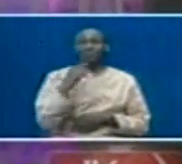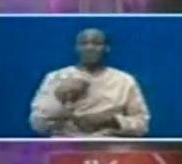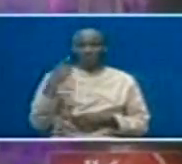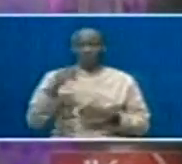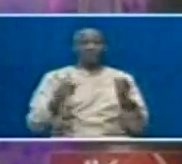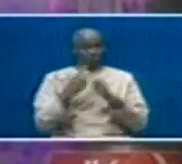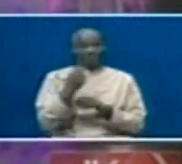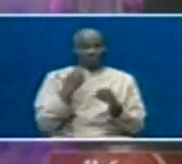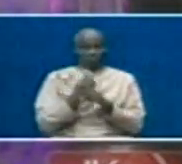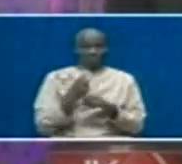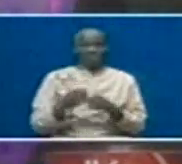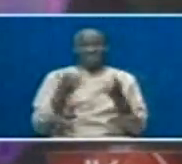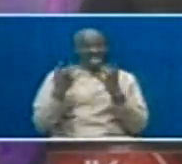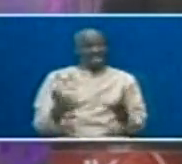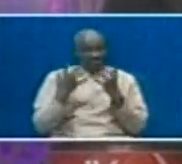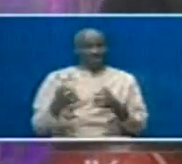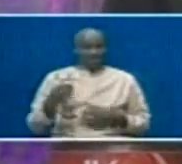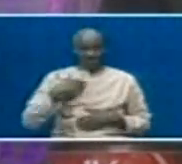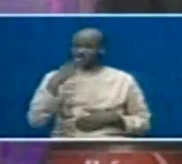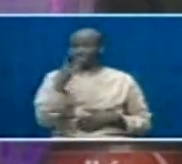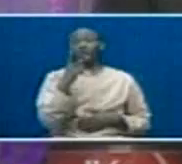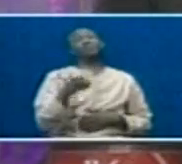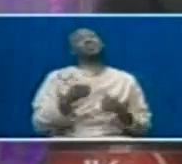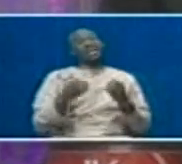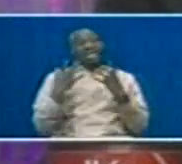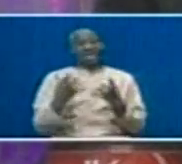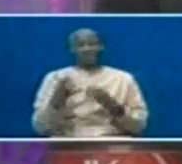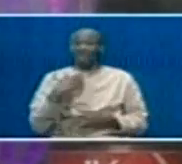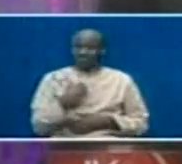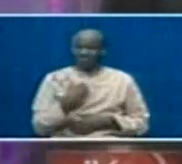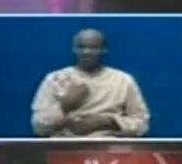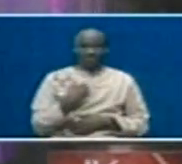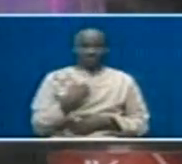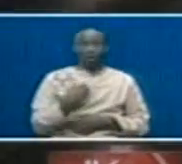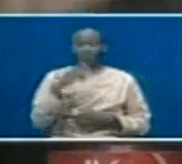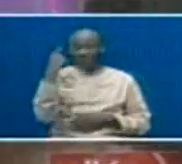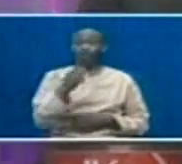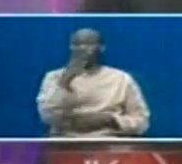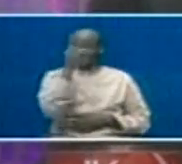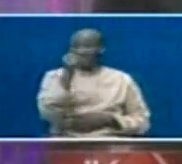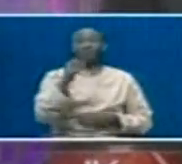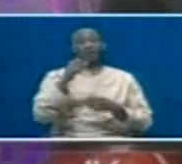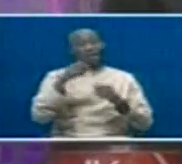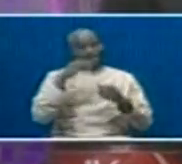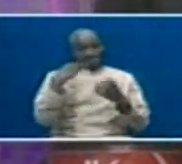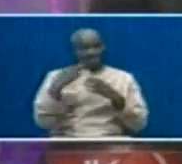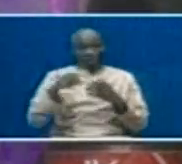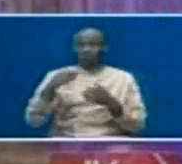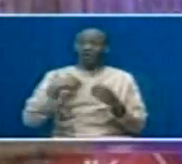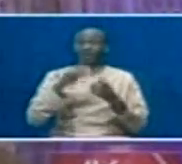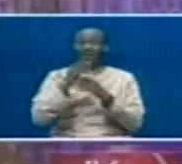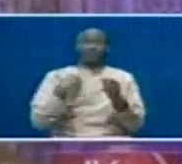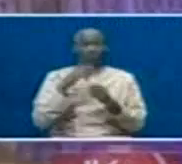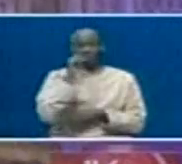I won 60. 12 pounds was not bad. I was getting 25 pounds from my dad every month. I live on that. You know, what are you talking about? So this